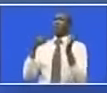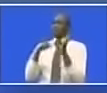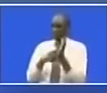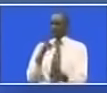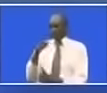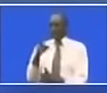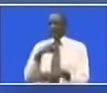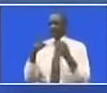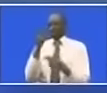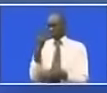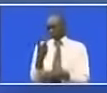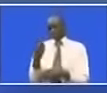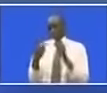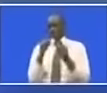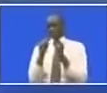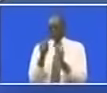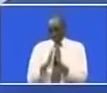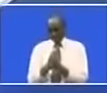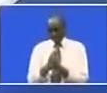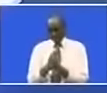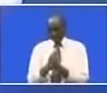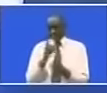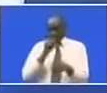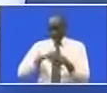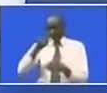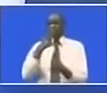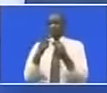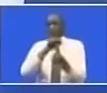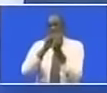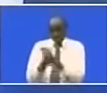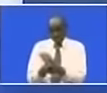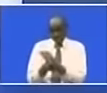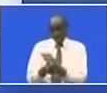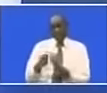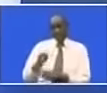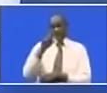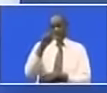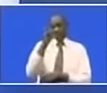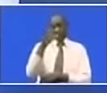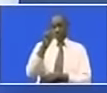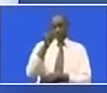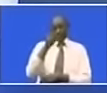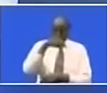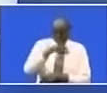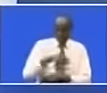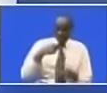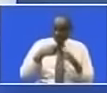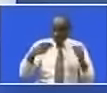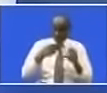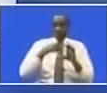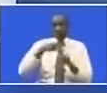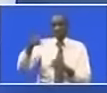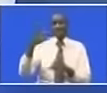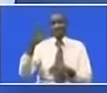candidates speaking and standing on a platform of change. One of them, Lowassa, just left CCM literally months